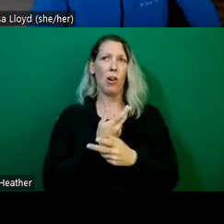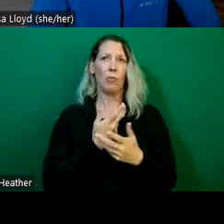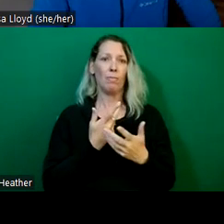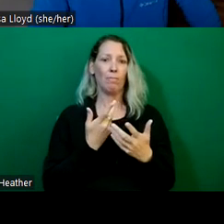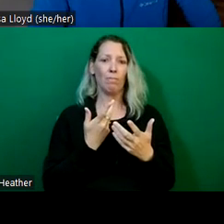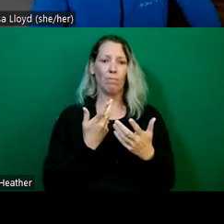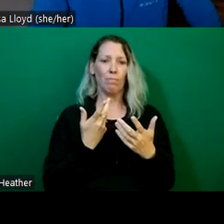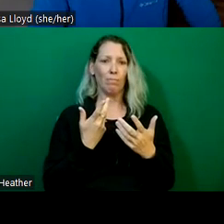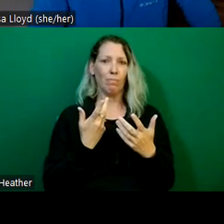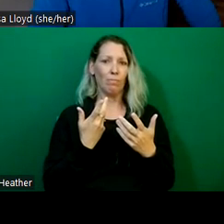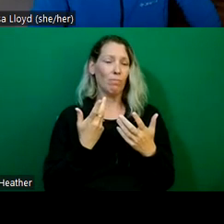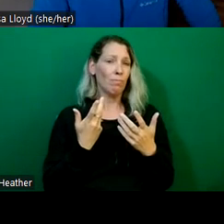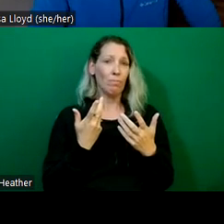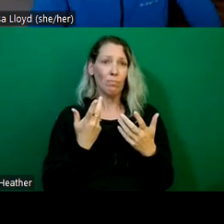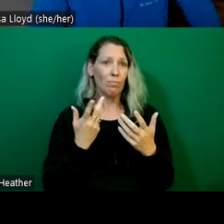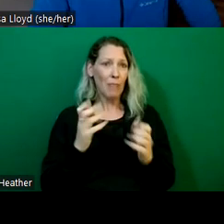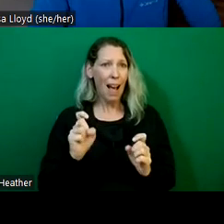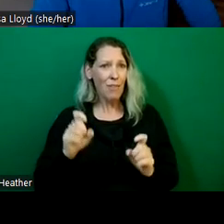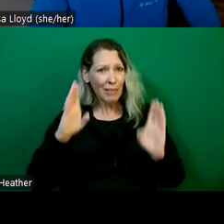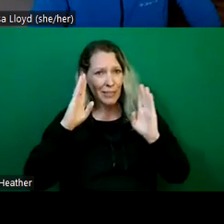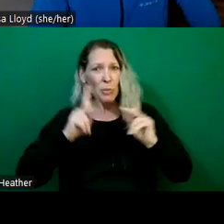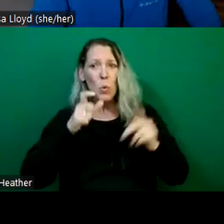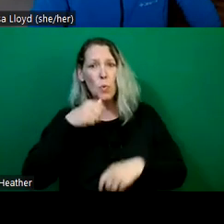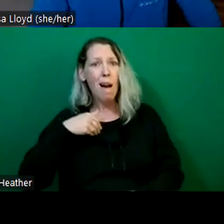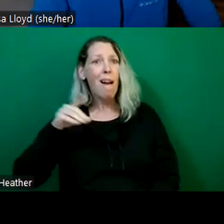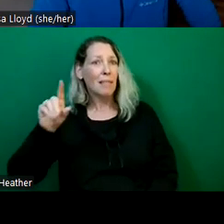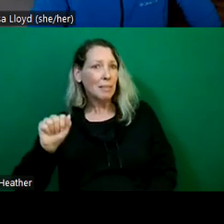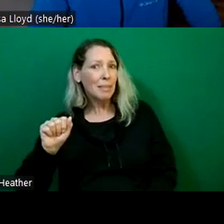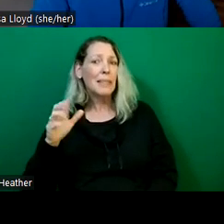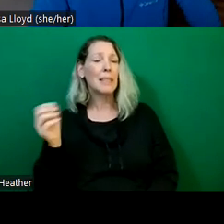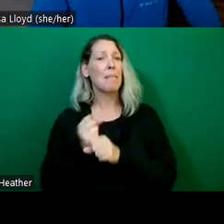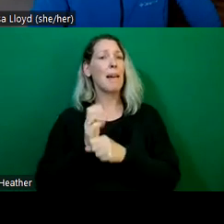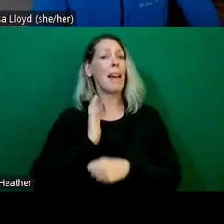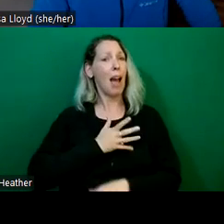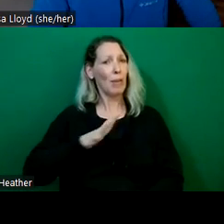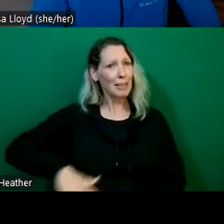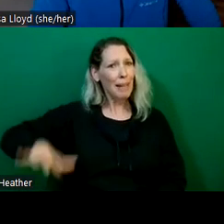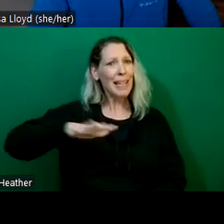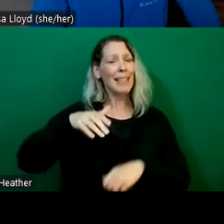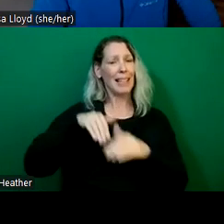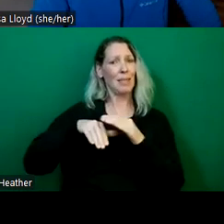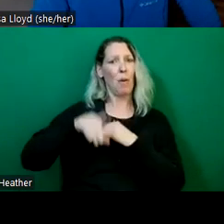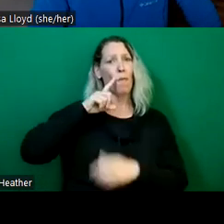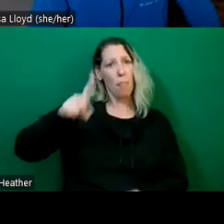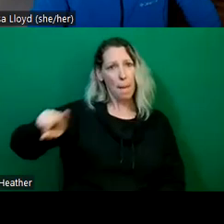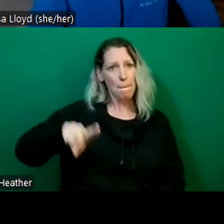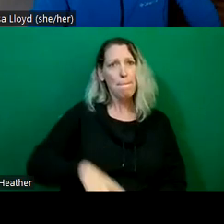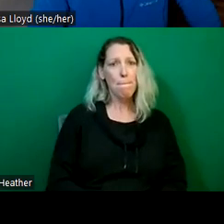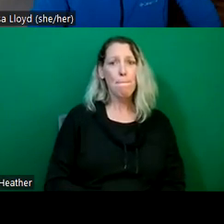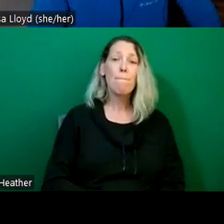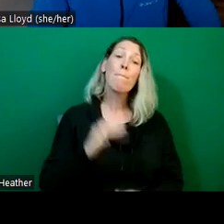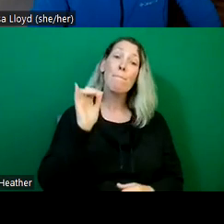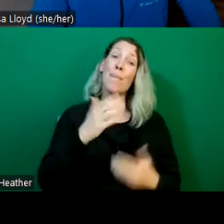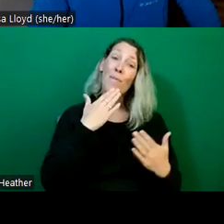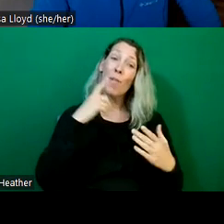that we can listen to folks with disabilities and make our spaces accessible to them. So, thanks for having